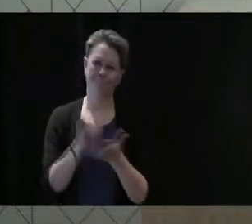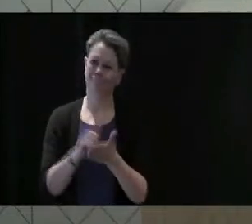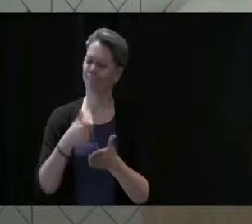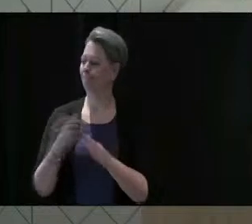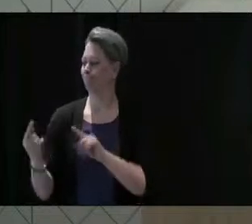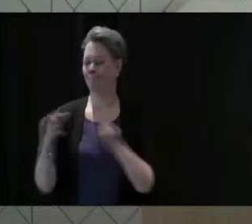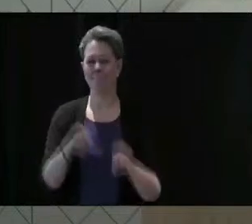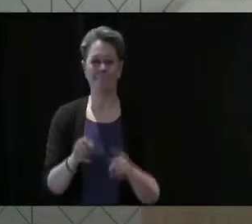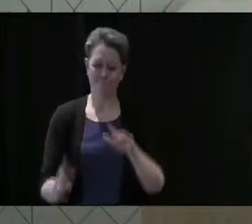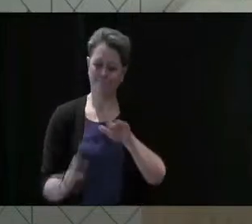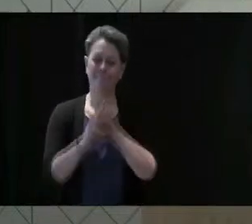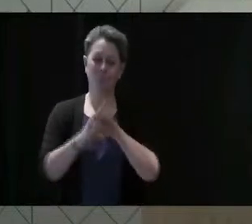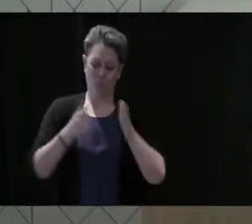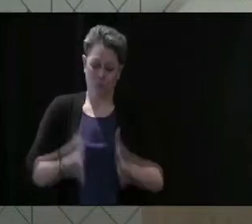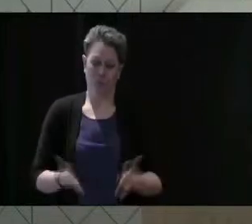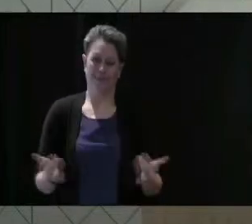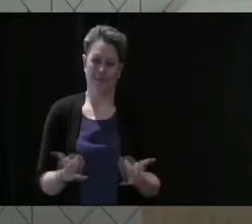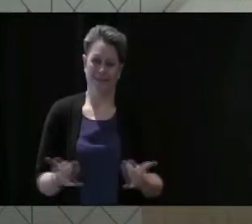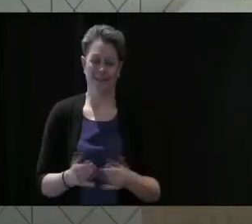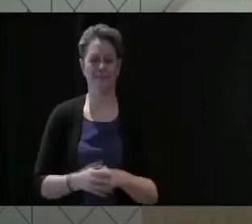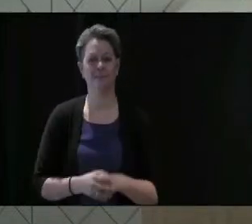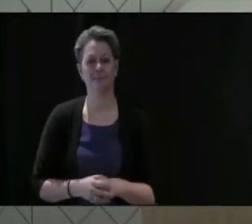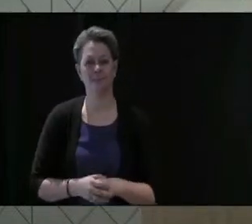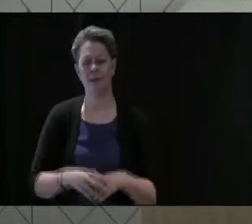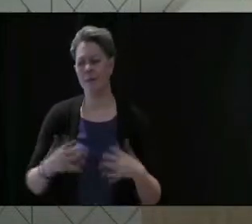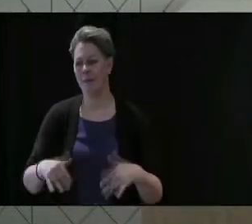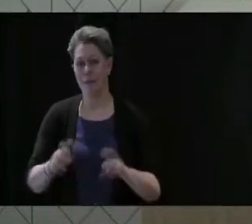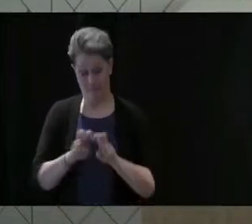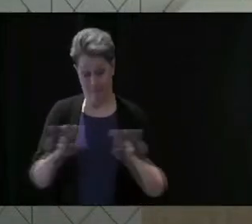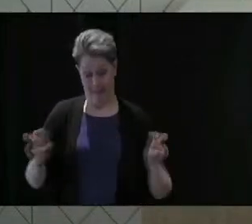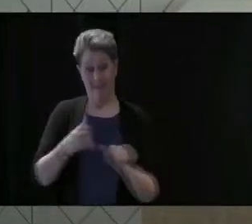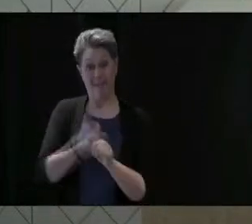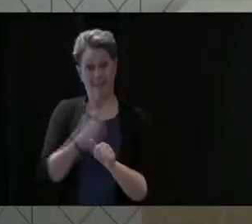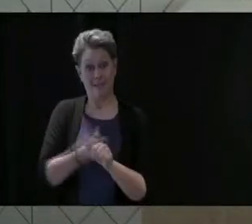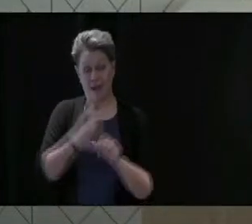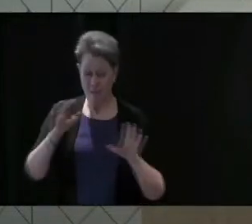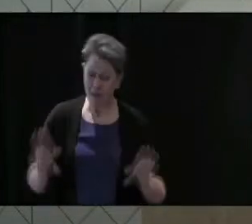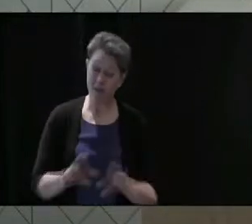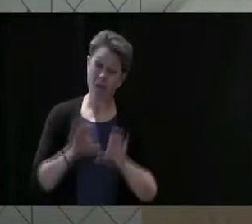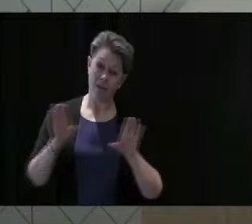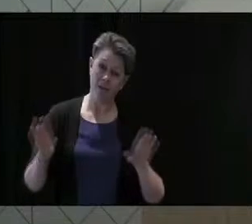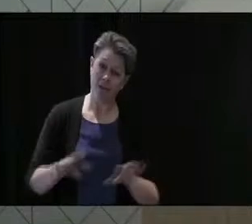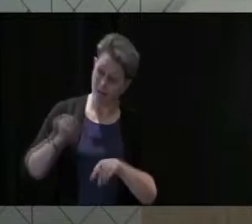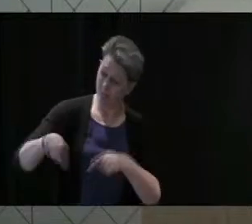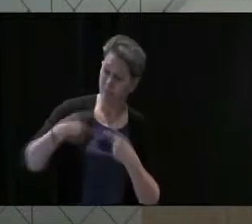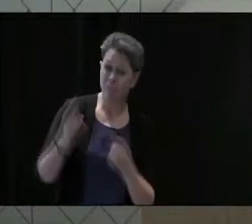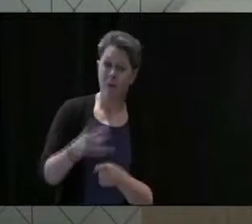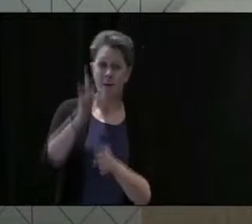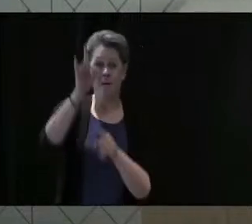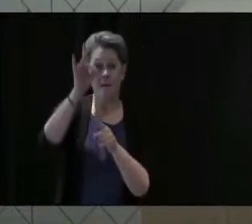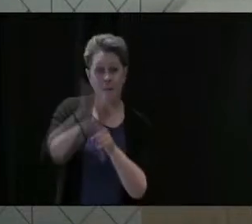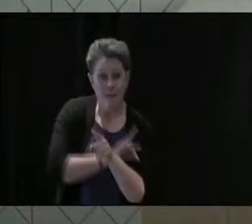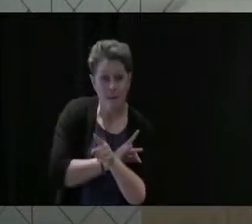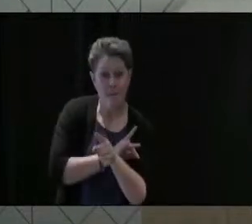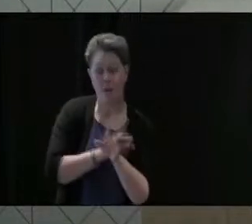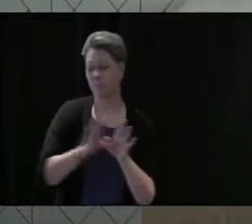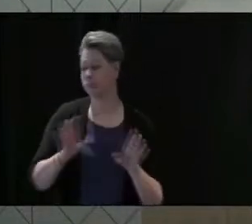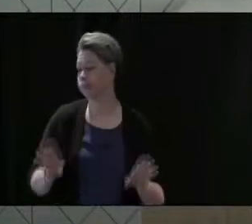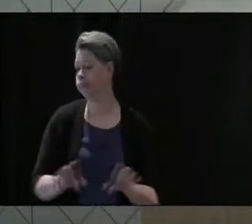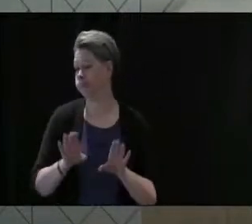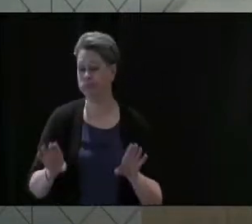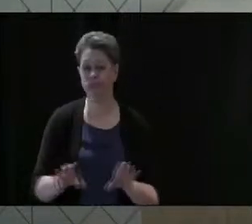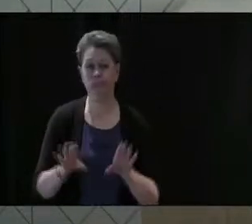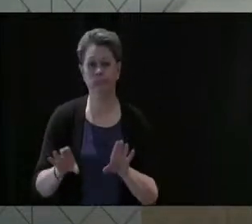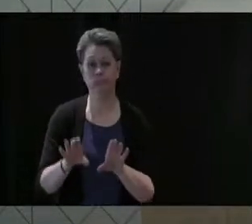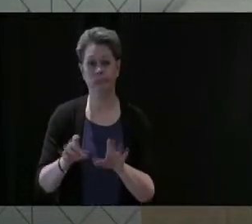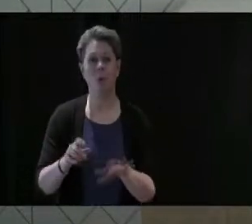there. Our panel has been at work now for 8 months, and at the outset, I